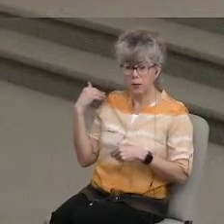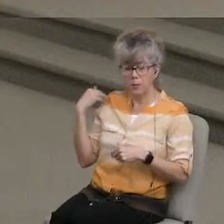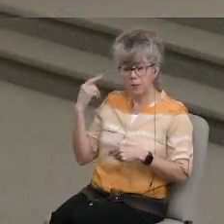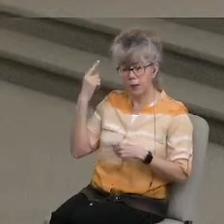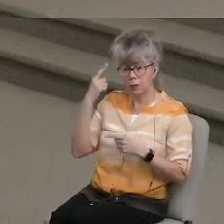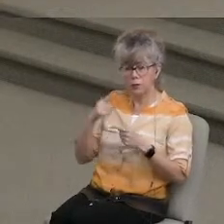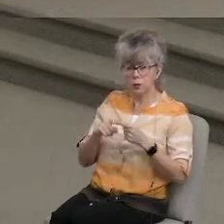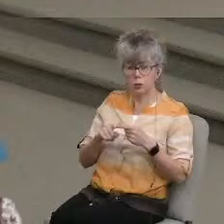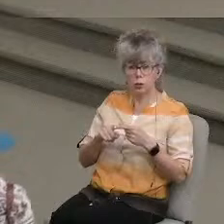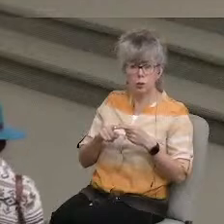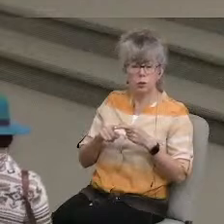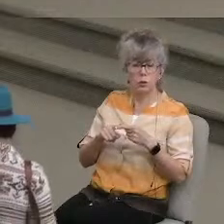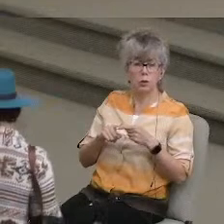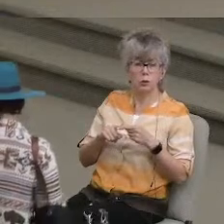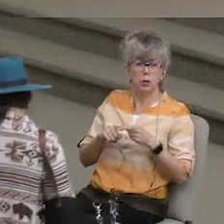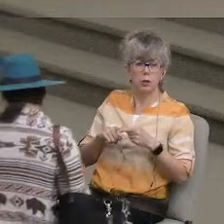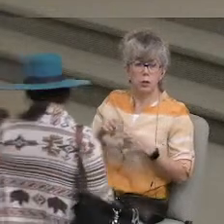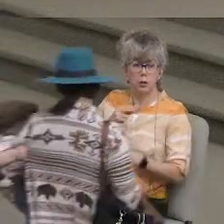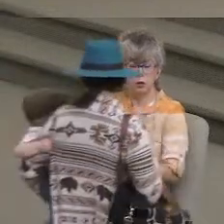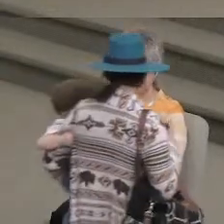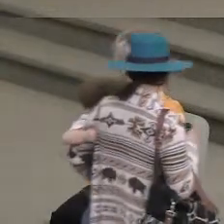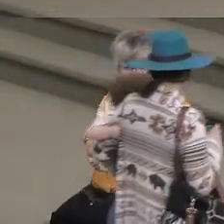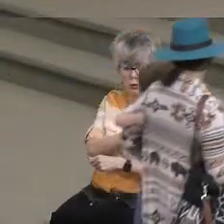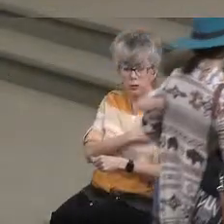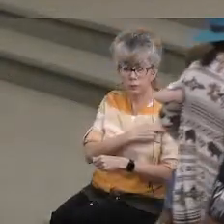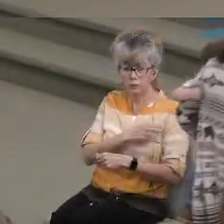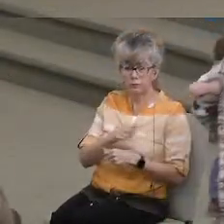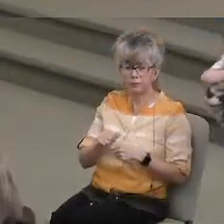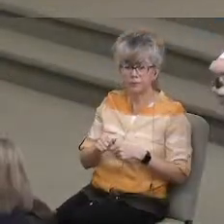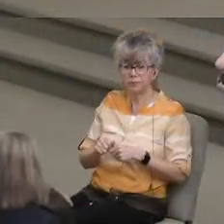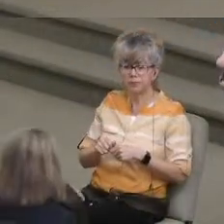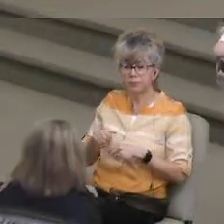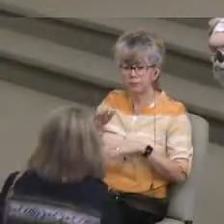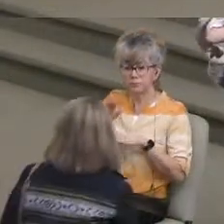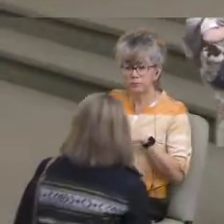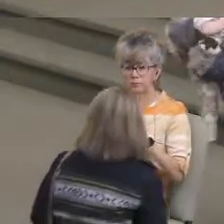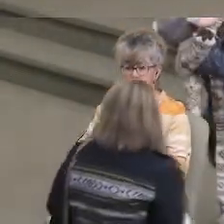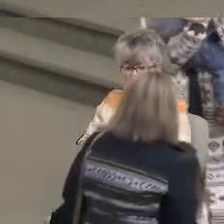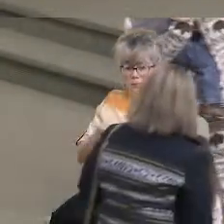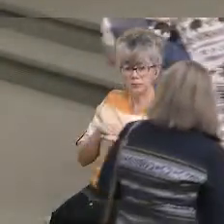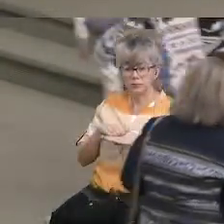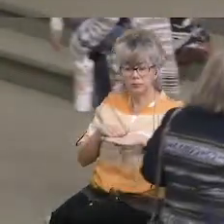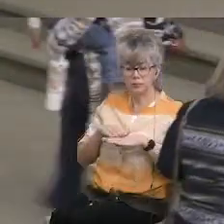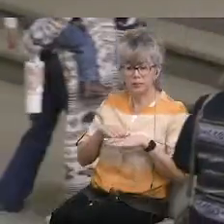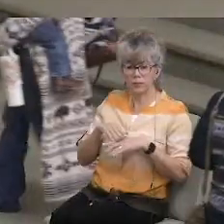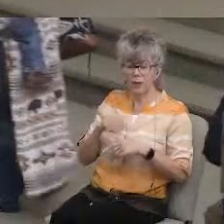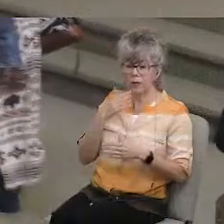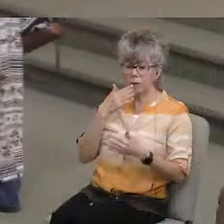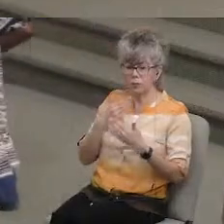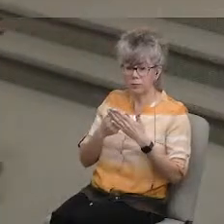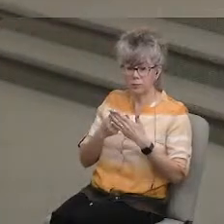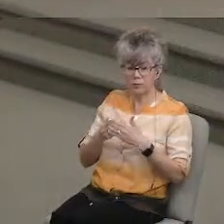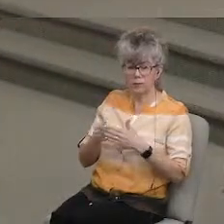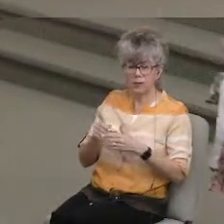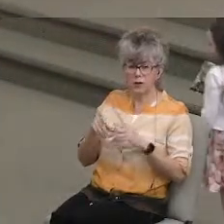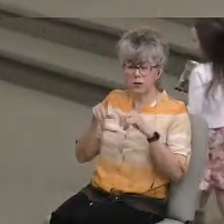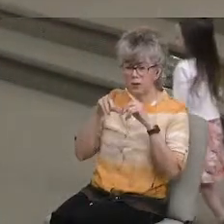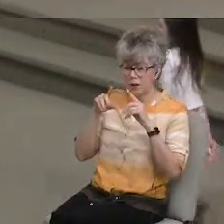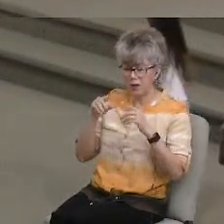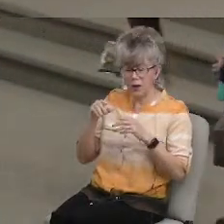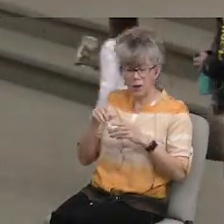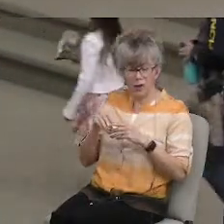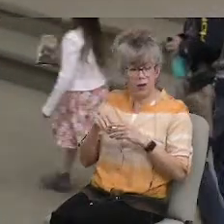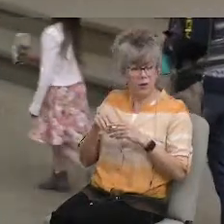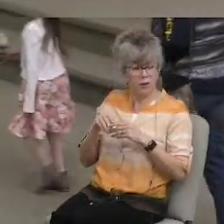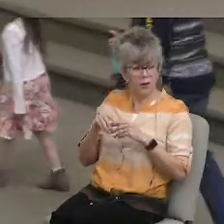pancreatitis, and I've got a side note here. It says, brothers and sisters, Carl and I thank you for all of the cards and many of you